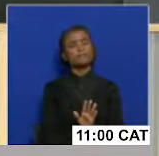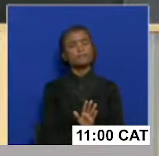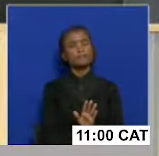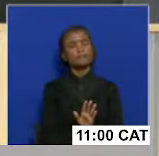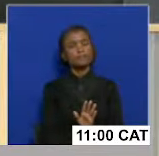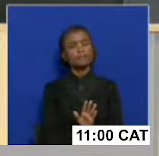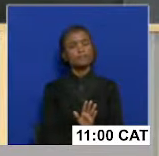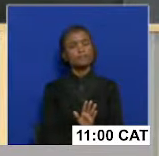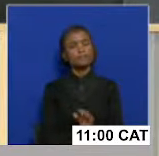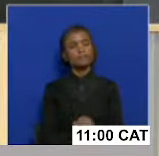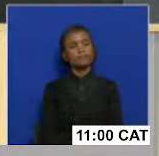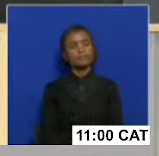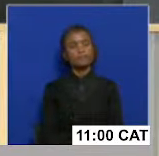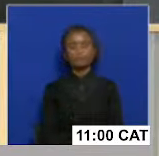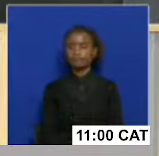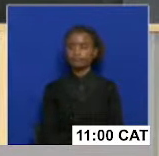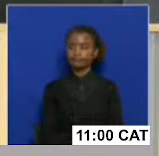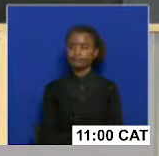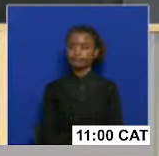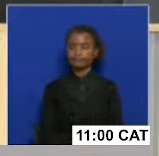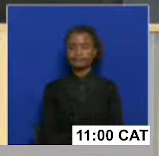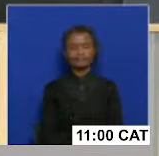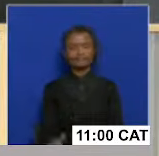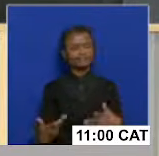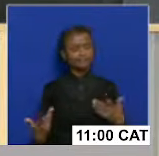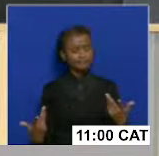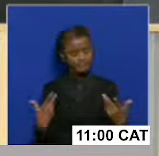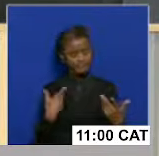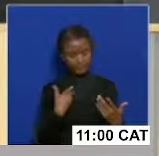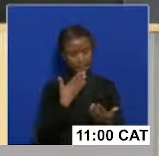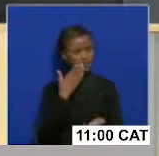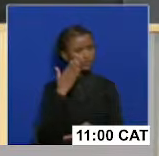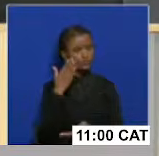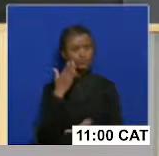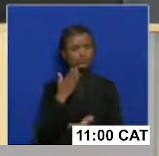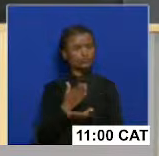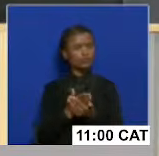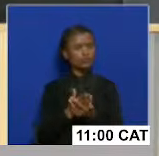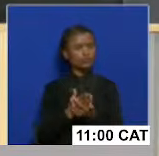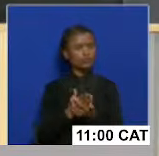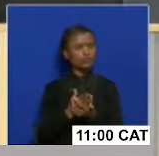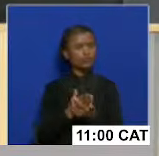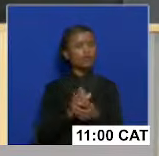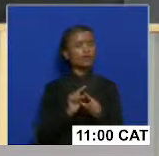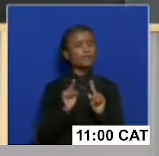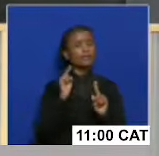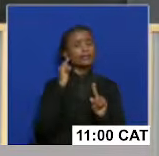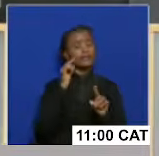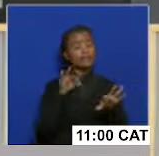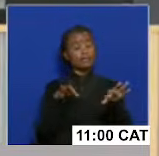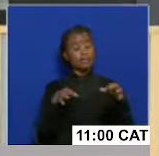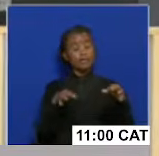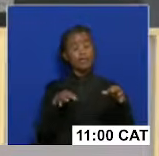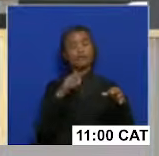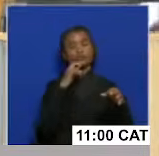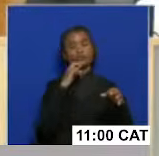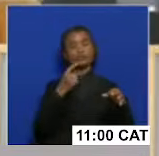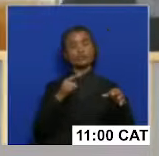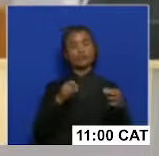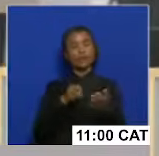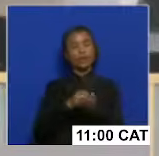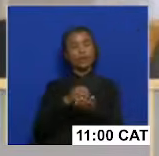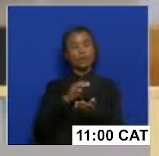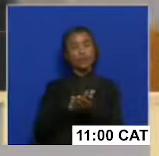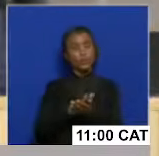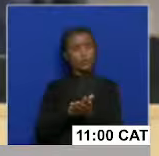I'm not sure, but I think it's the paper they use to book to book the exhibit and